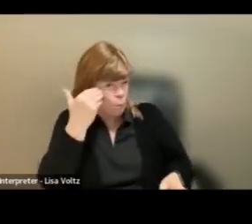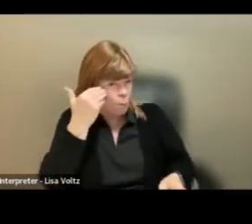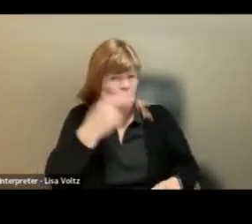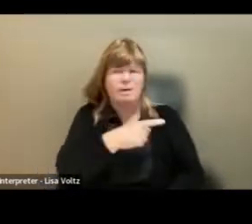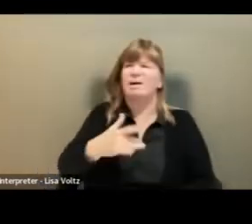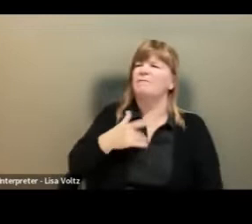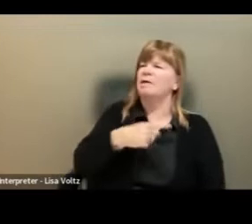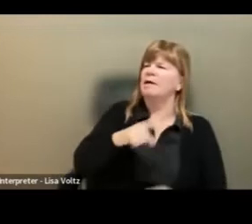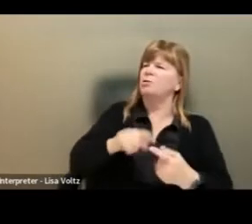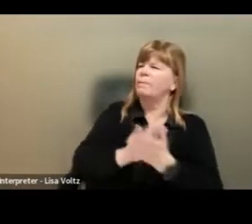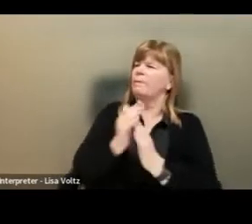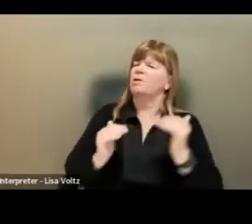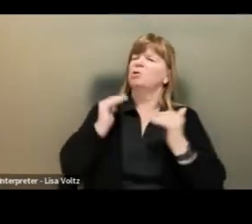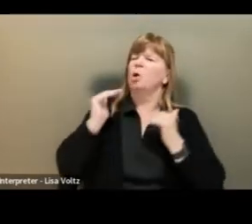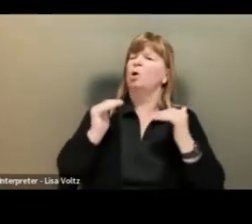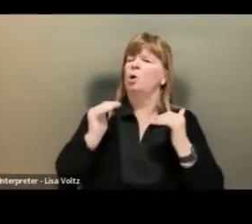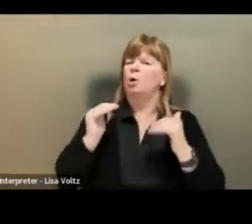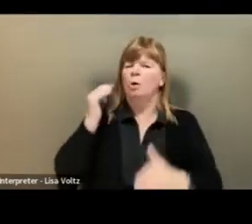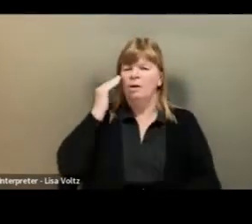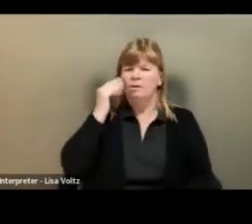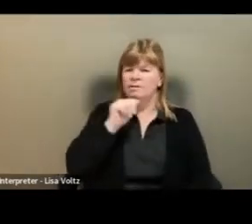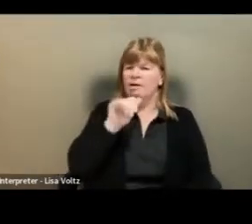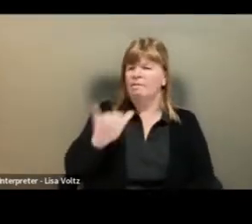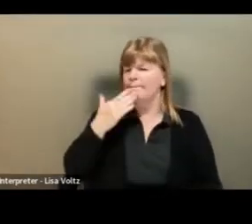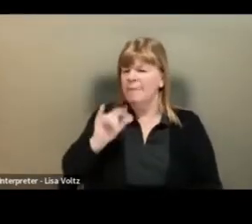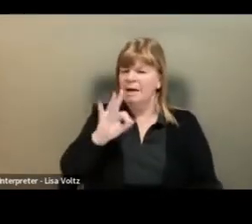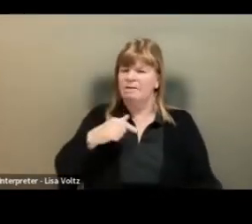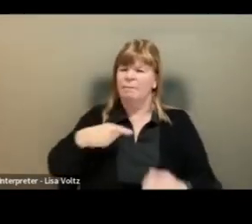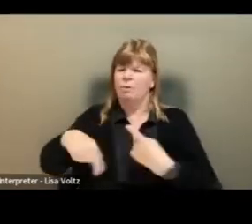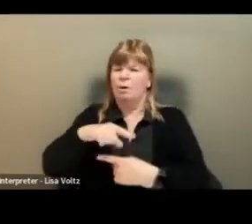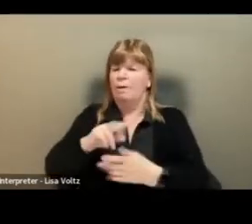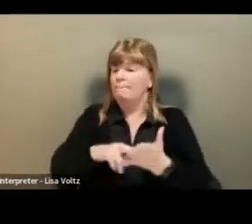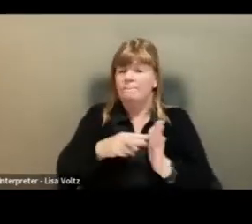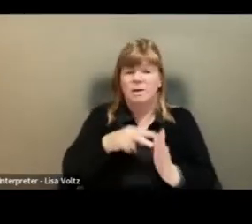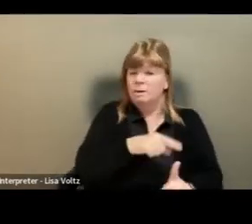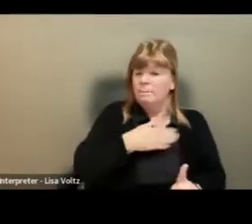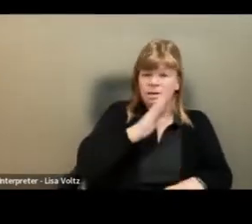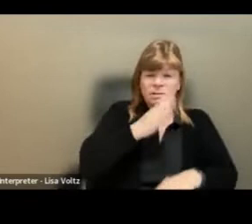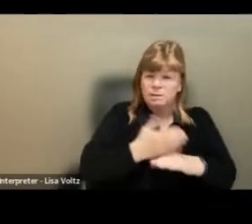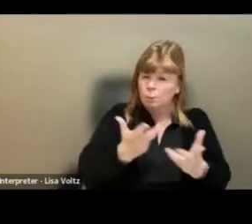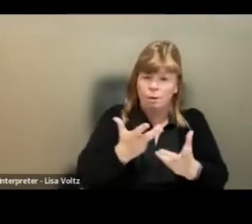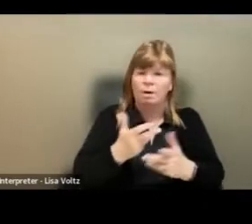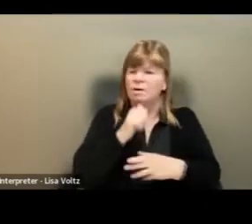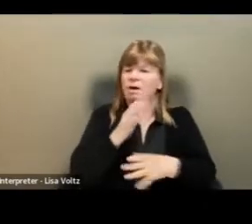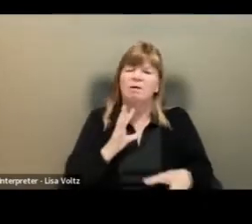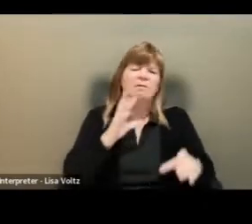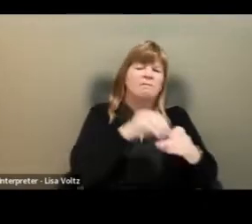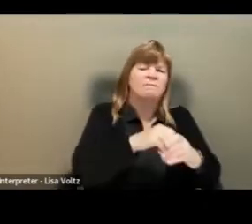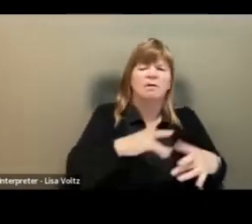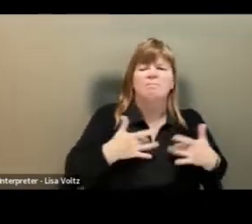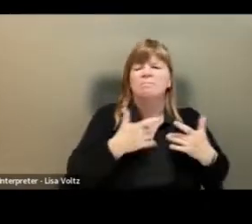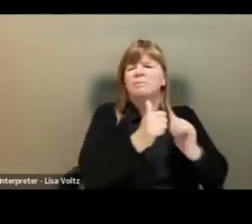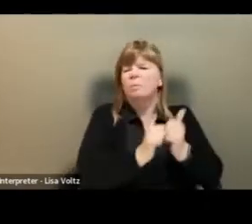weren't as bad when he was around, so he didn't get into sporting events. He didn't want to go